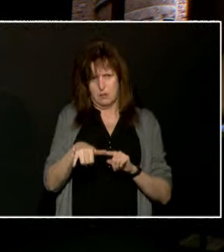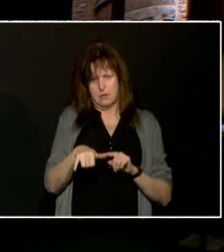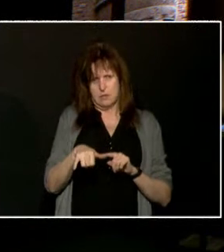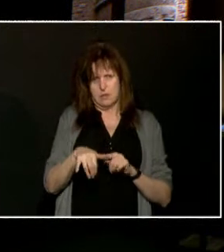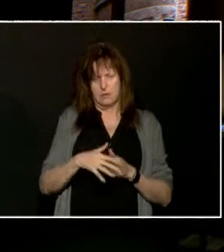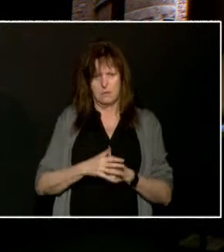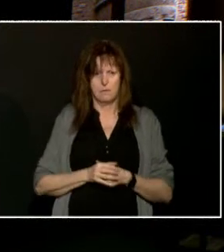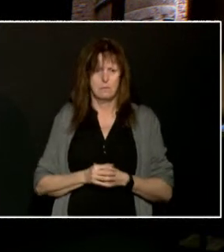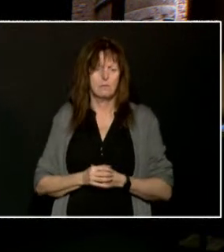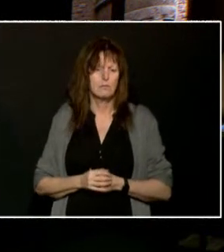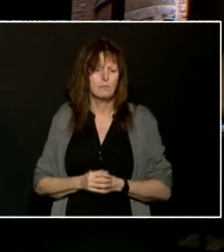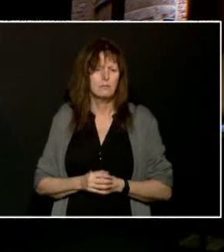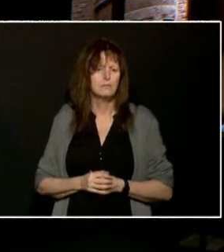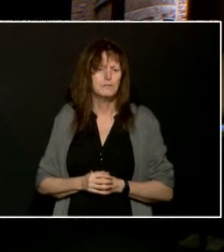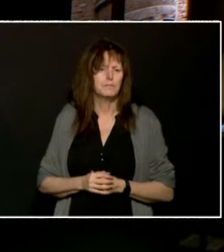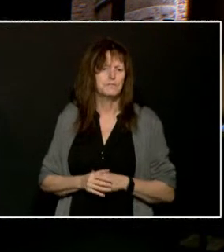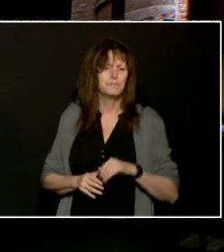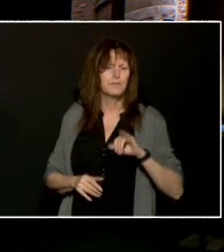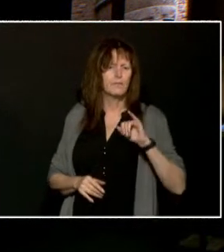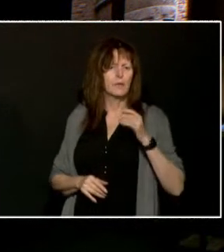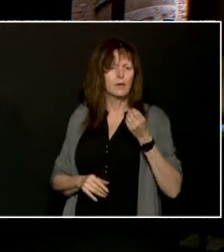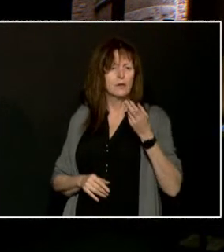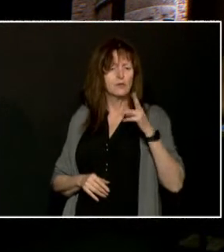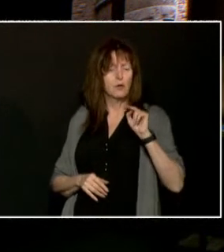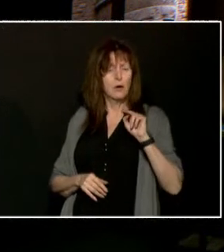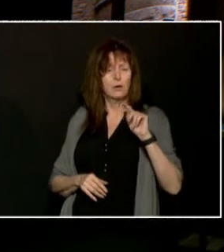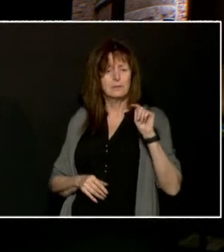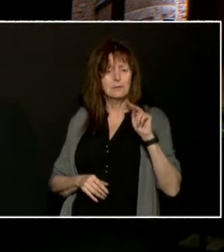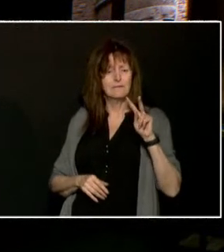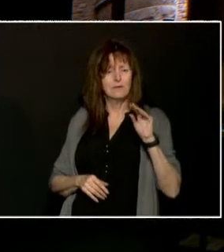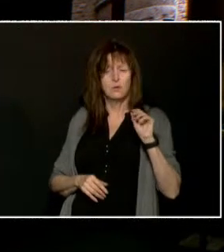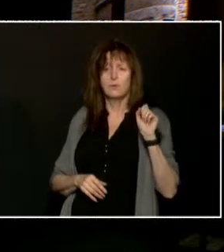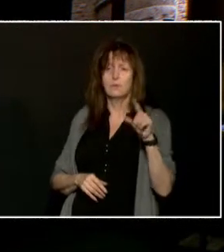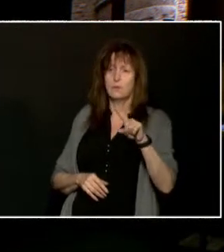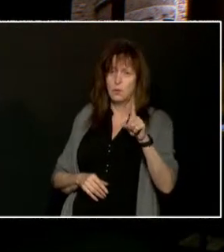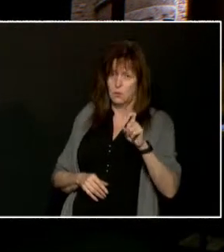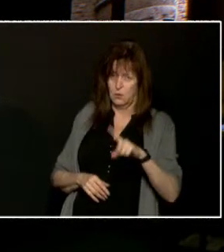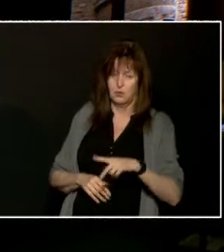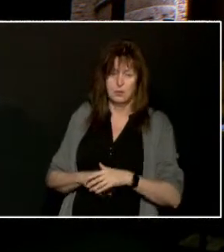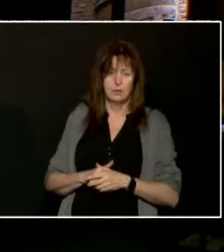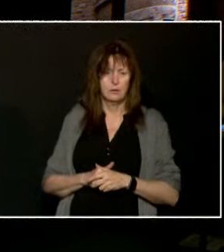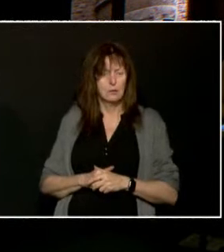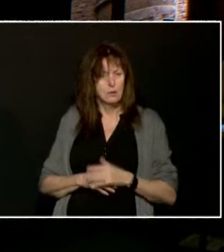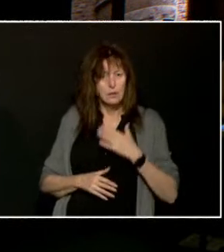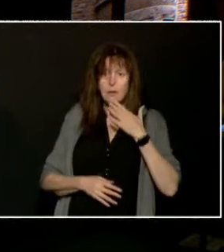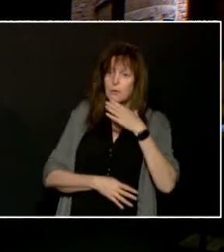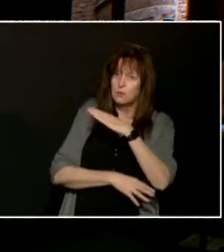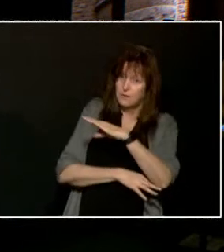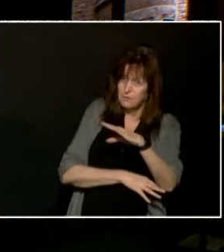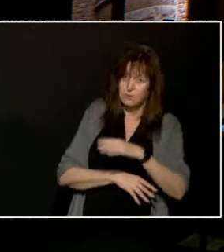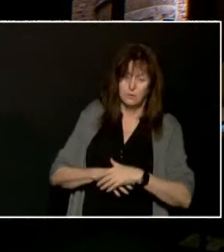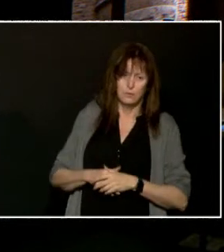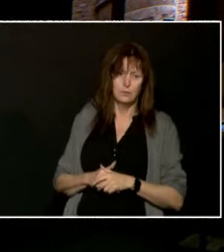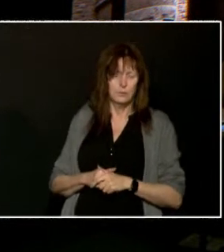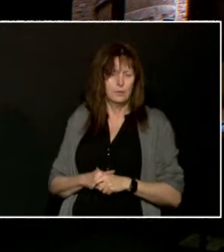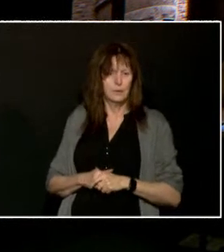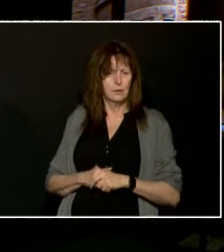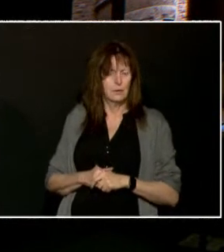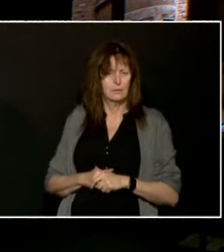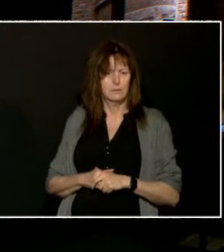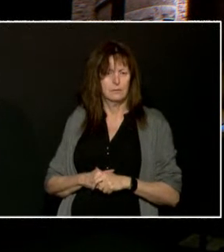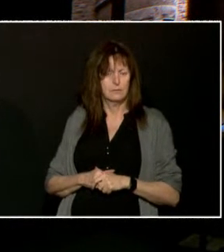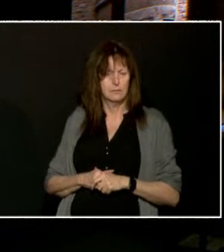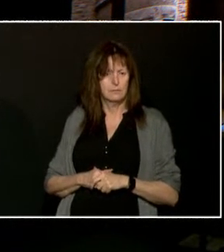John McGrath, TVO. Good afternoon. In terms of the falling